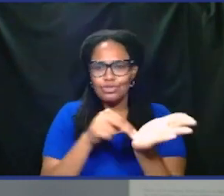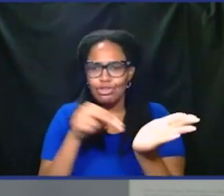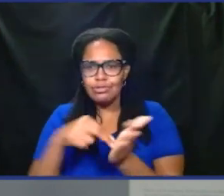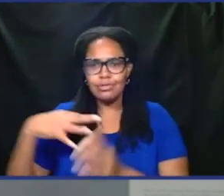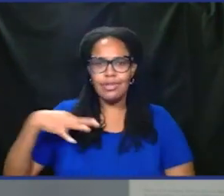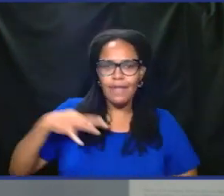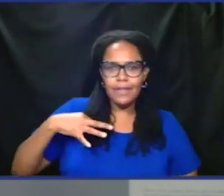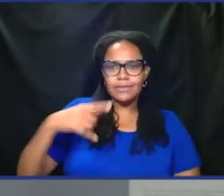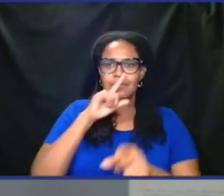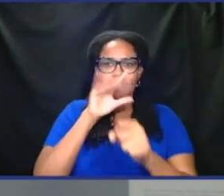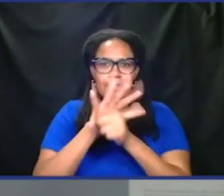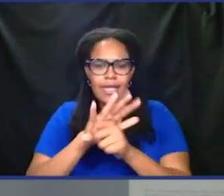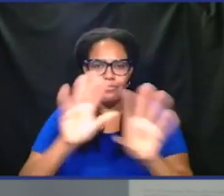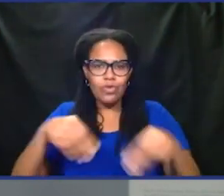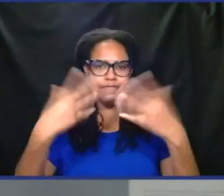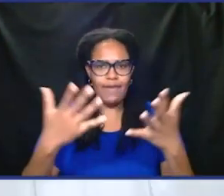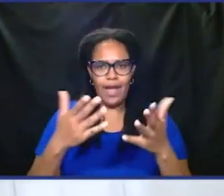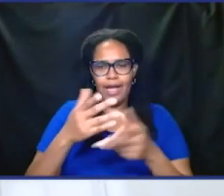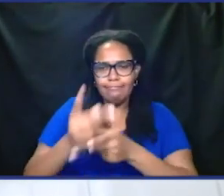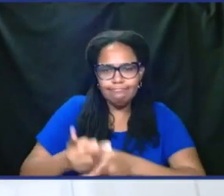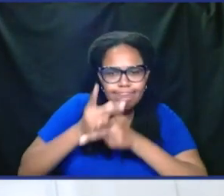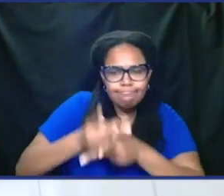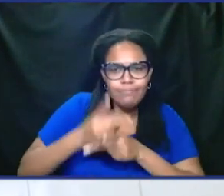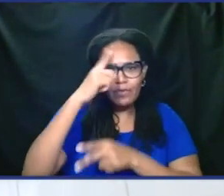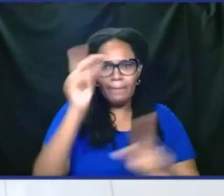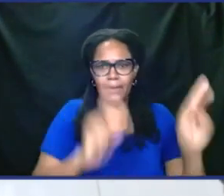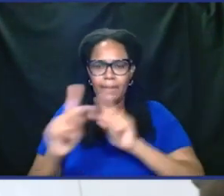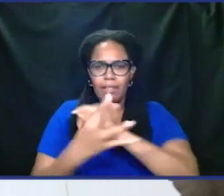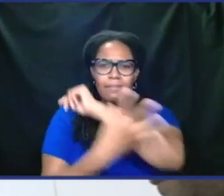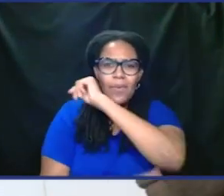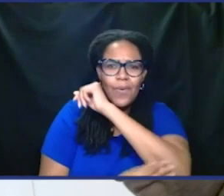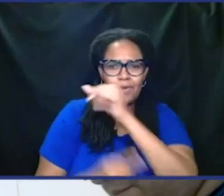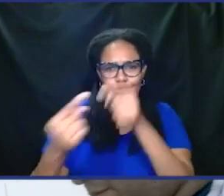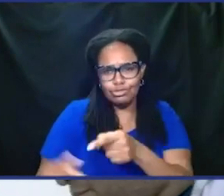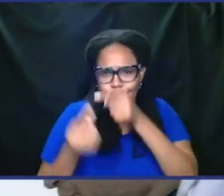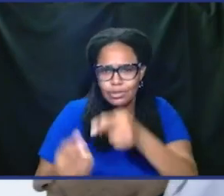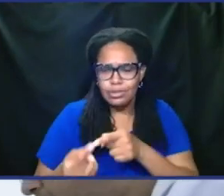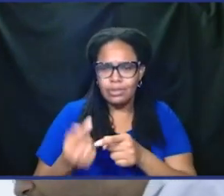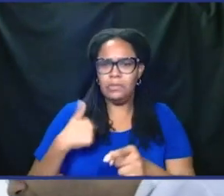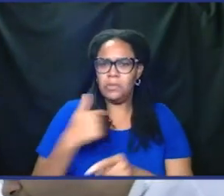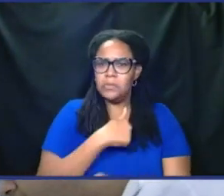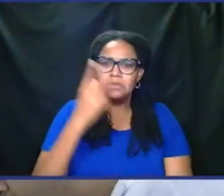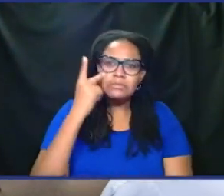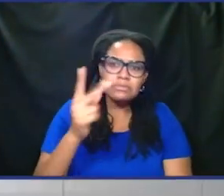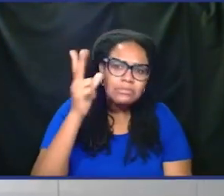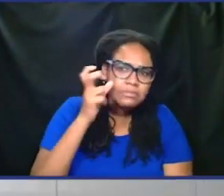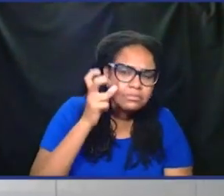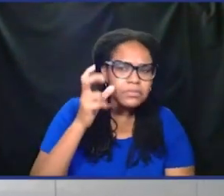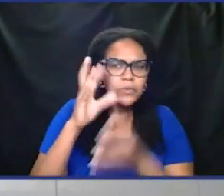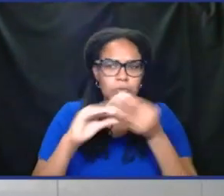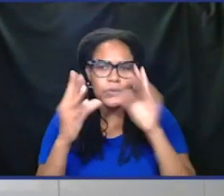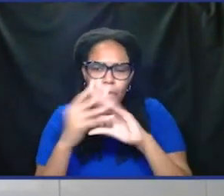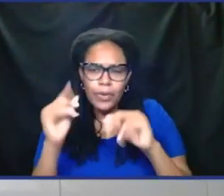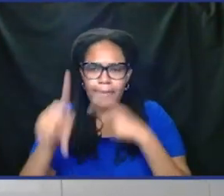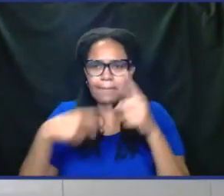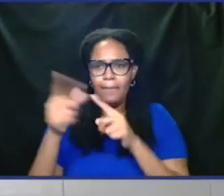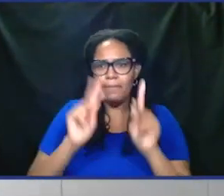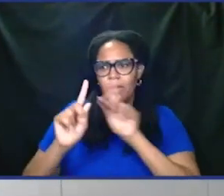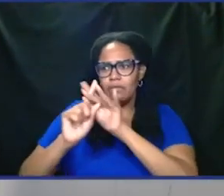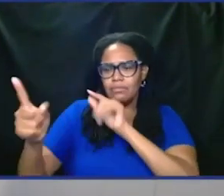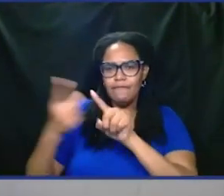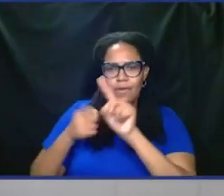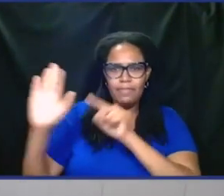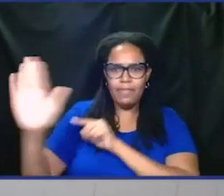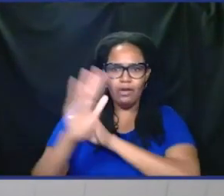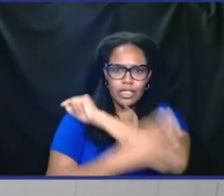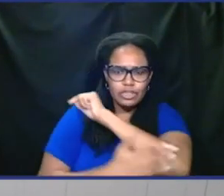to providing care for the most vulnerable. We met refugees without a home who find care at Americares clinics